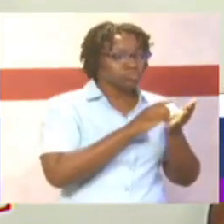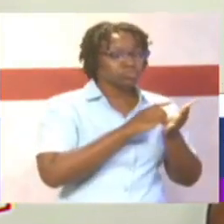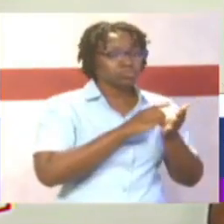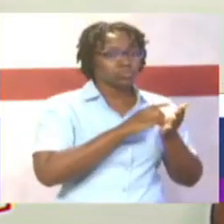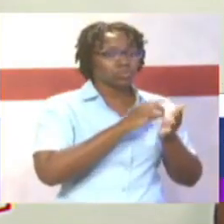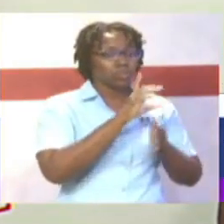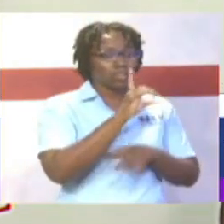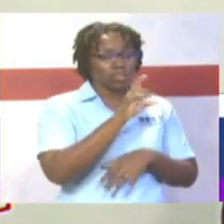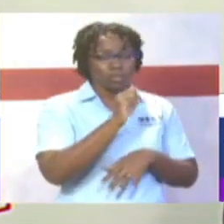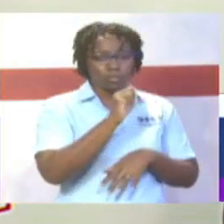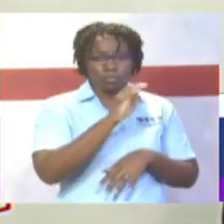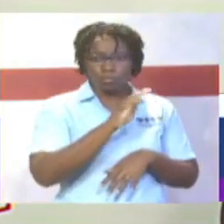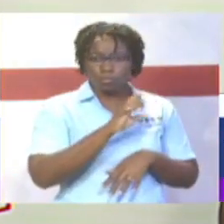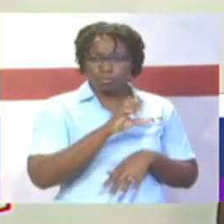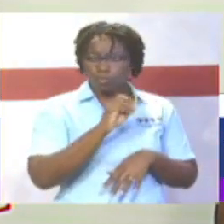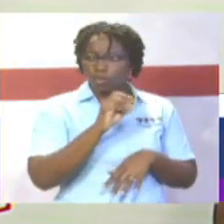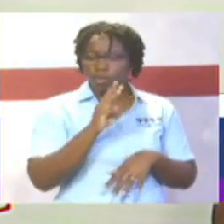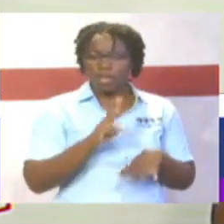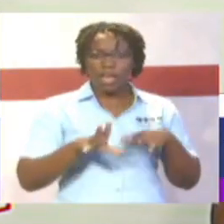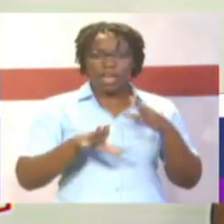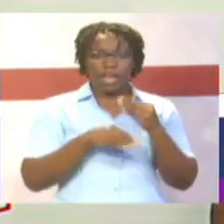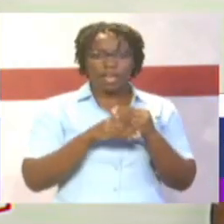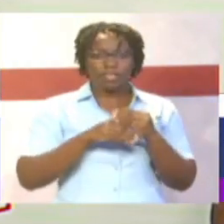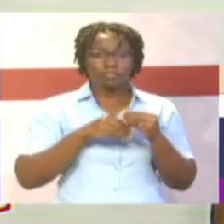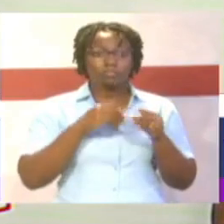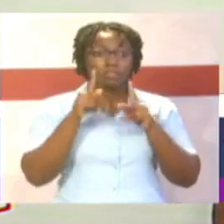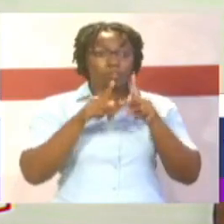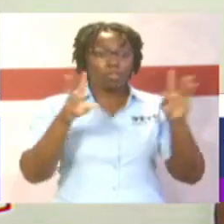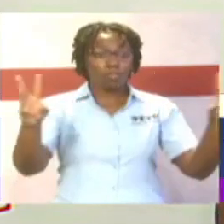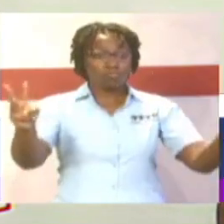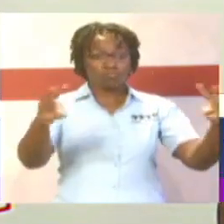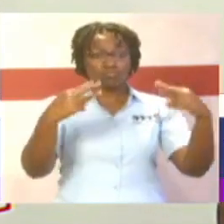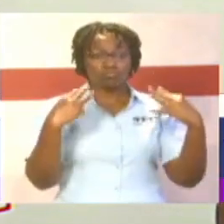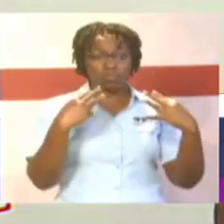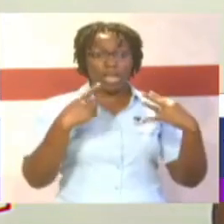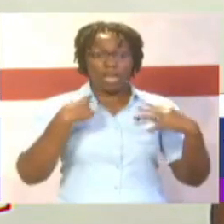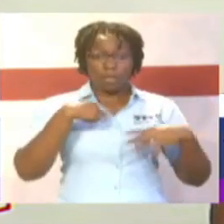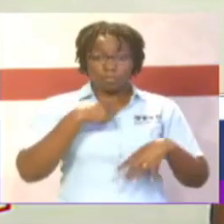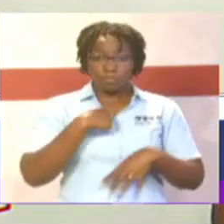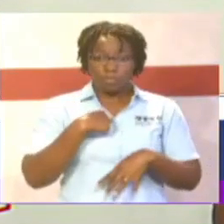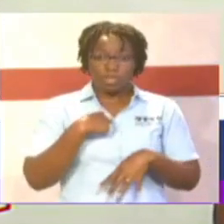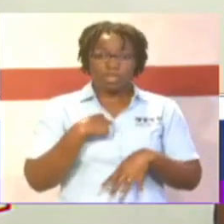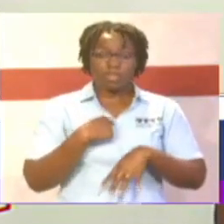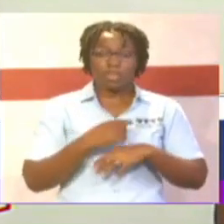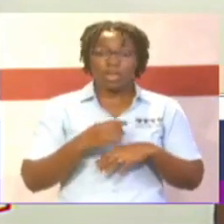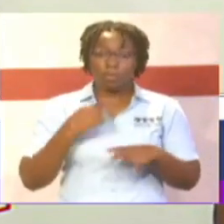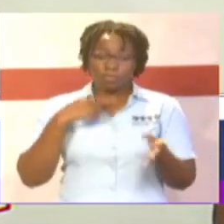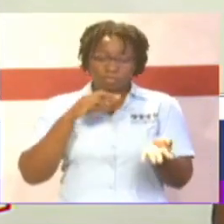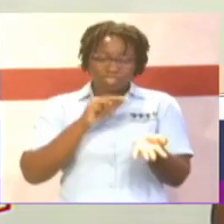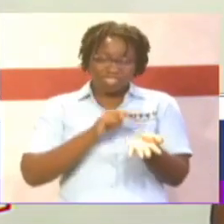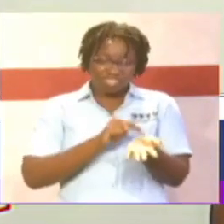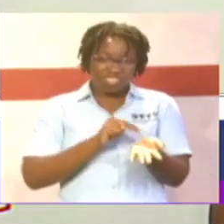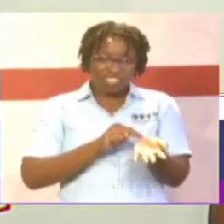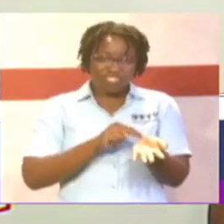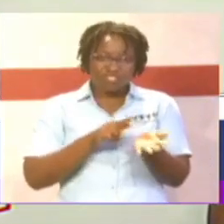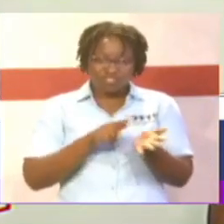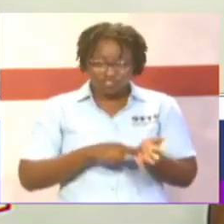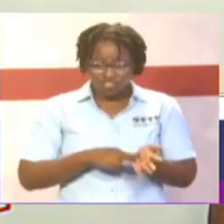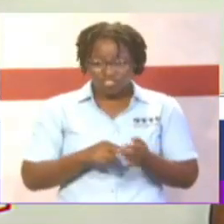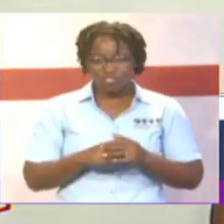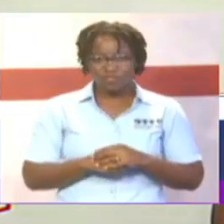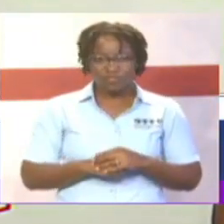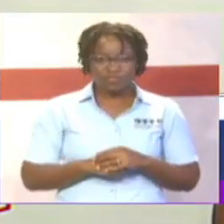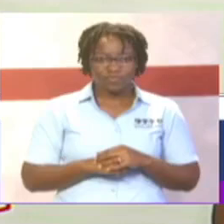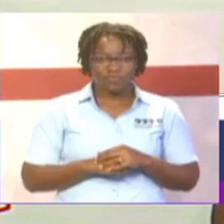media, and to our viewing and listening public. I am Josette Smith Bethel, a registered nurse and one of the team leads